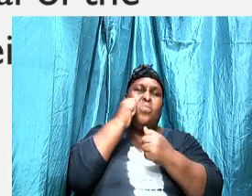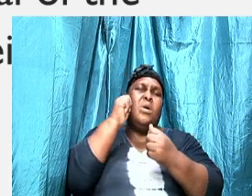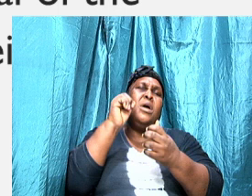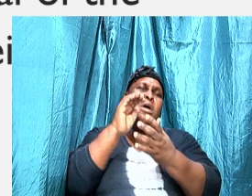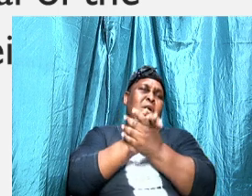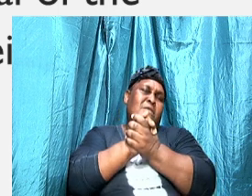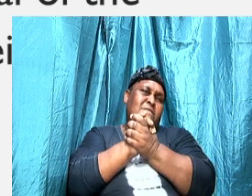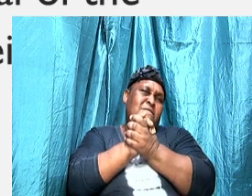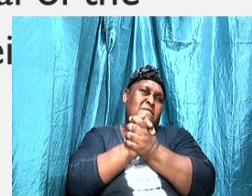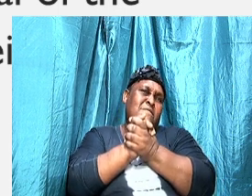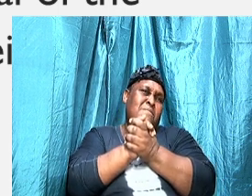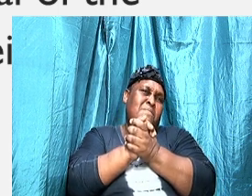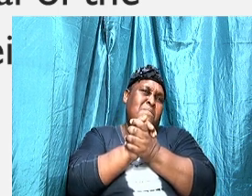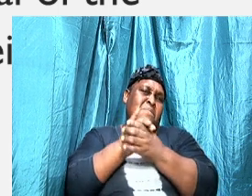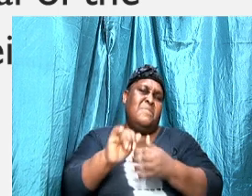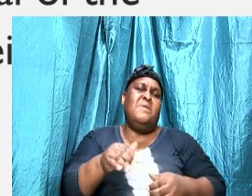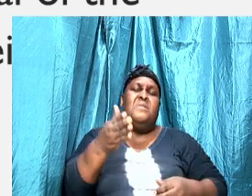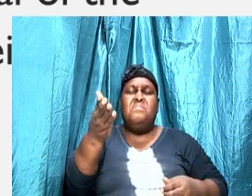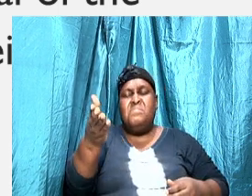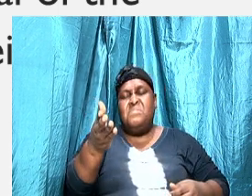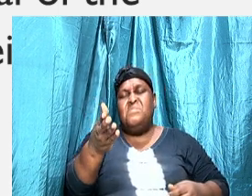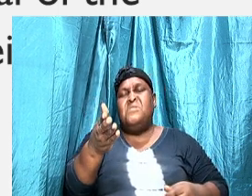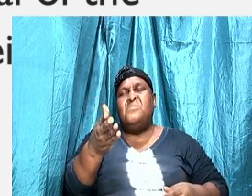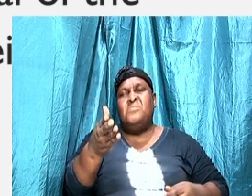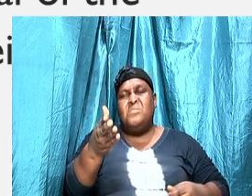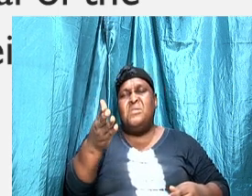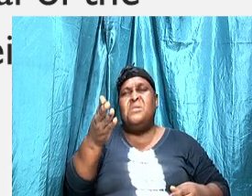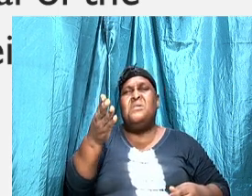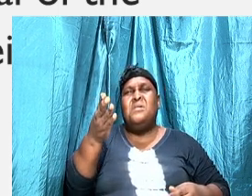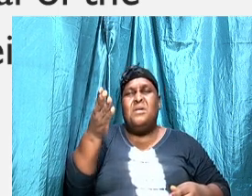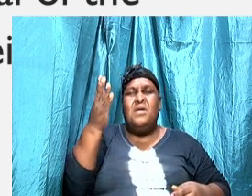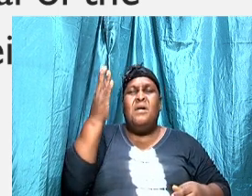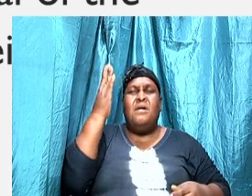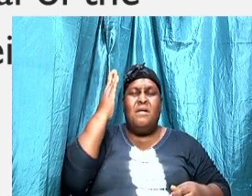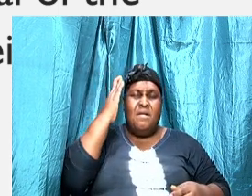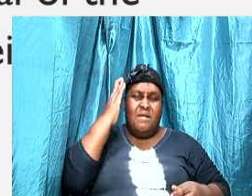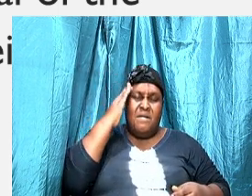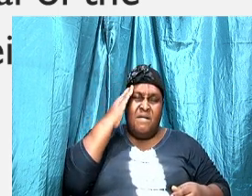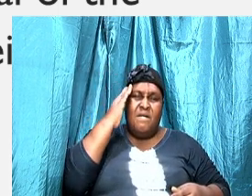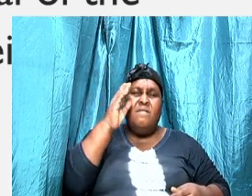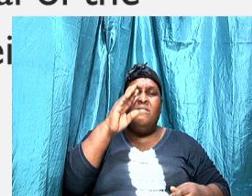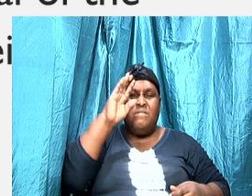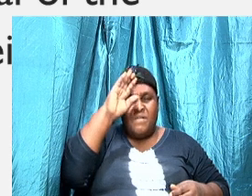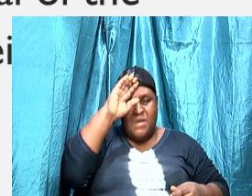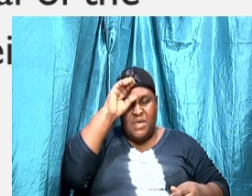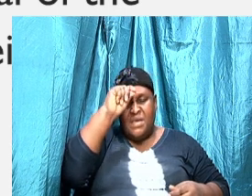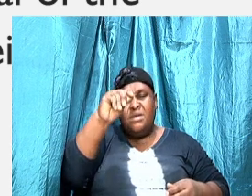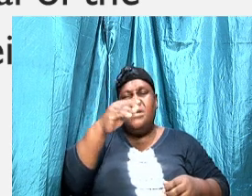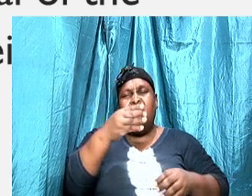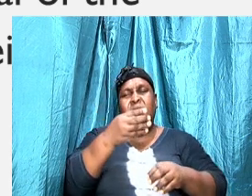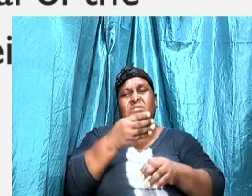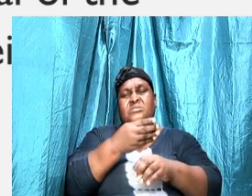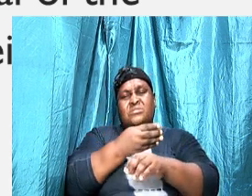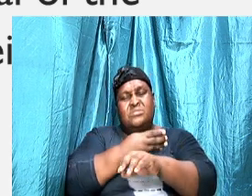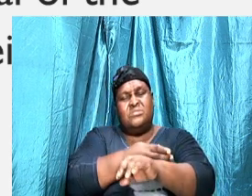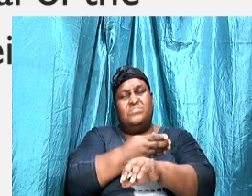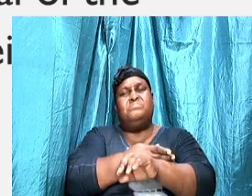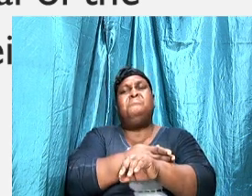would actually he will actually give them a child.